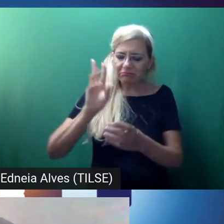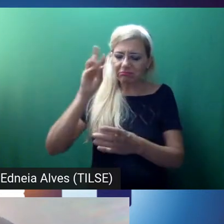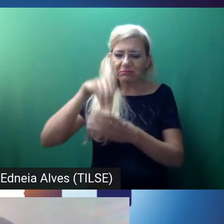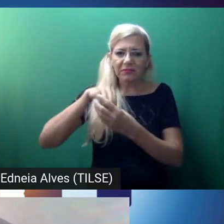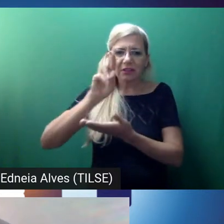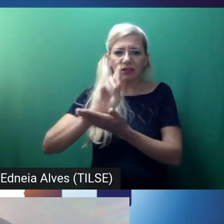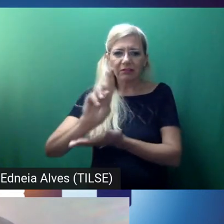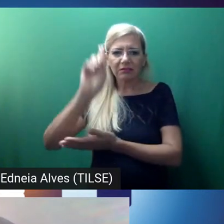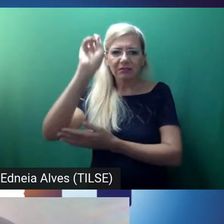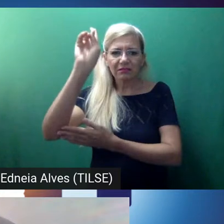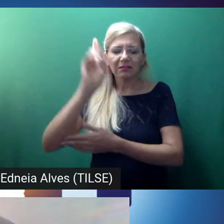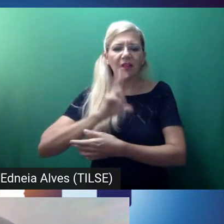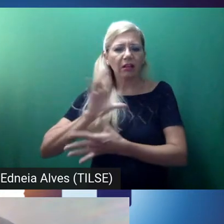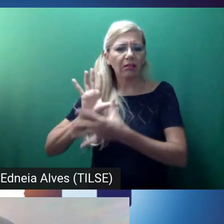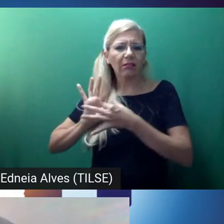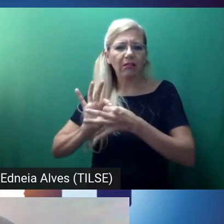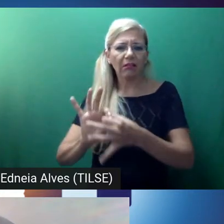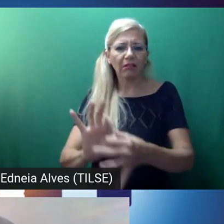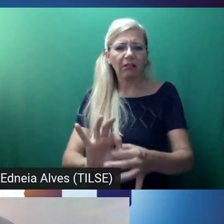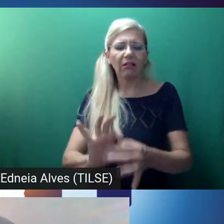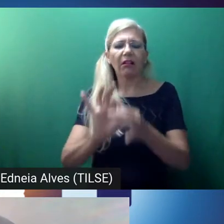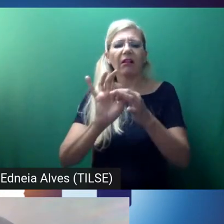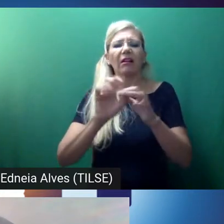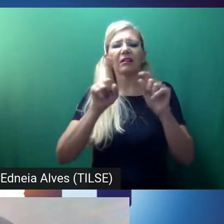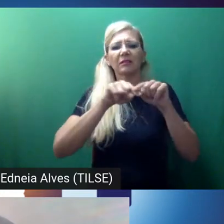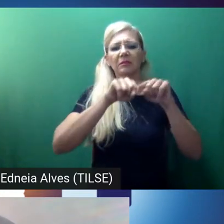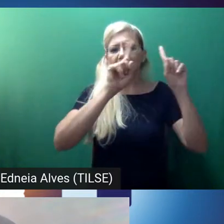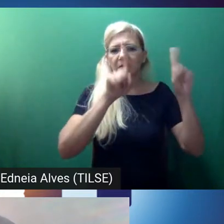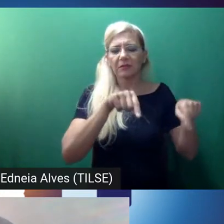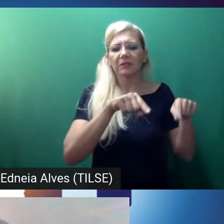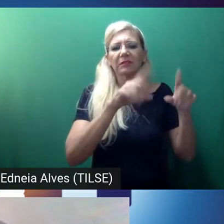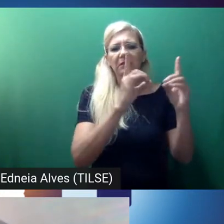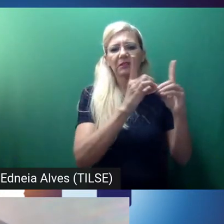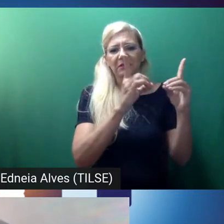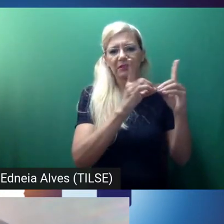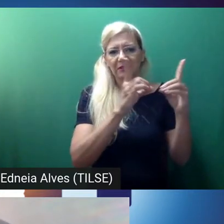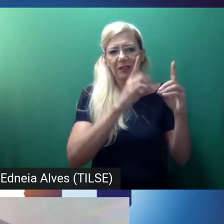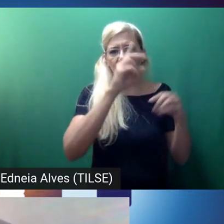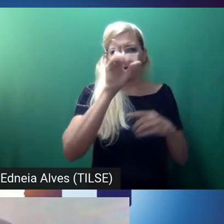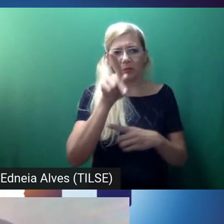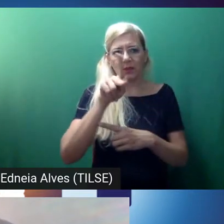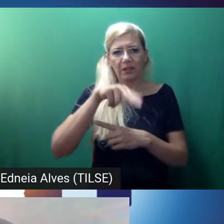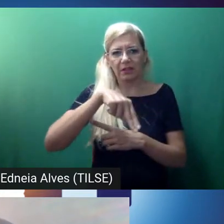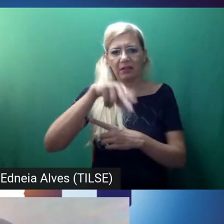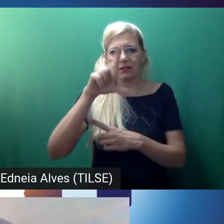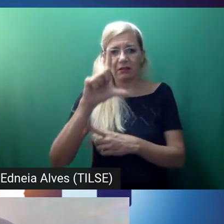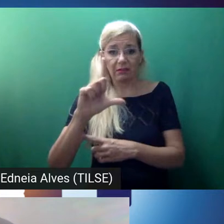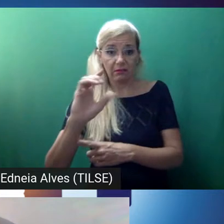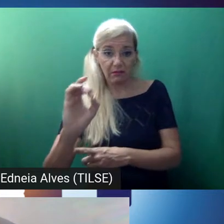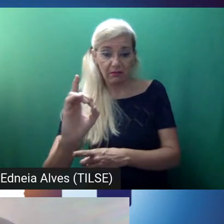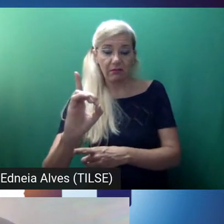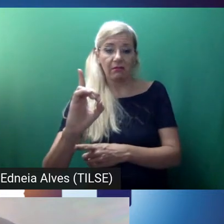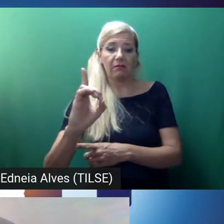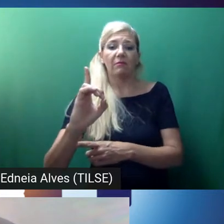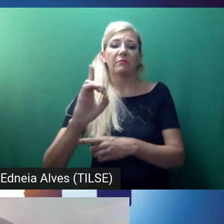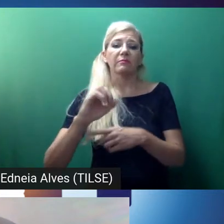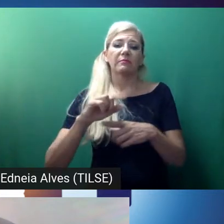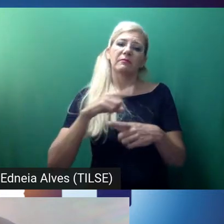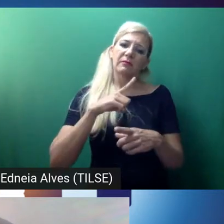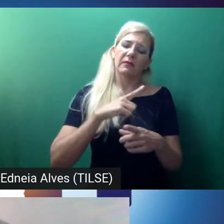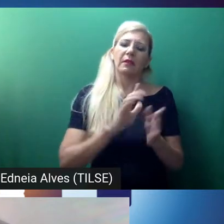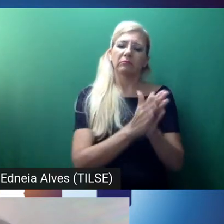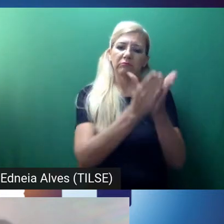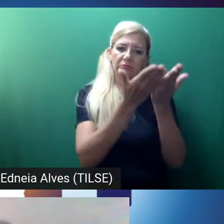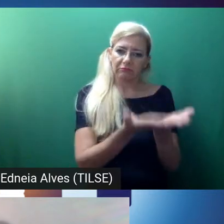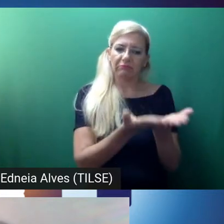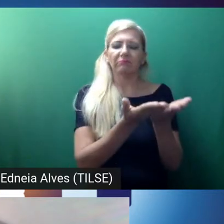she, her context is the Programa Nacional do Livro Didático, PNLD. PNLD. Mm-hmm. Yeah, she studies the approved books, and she